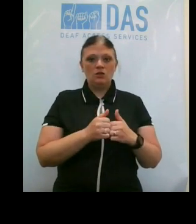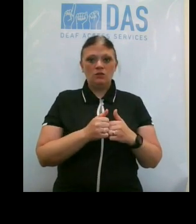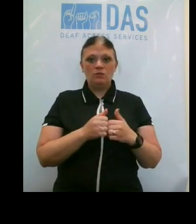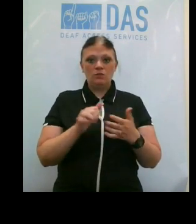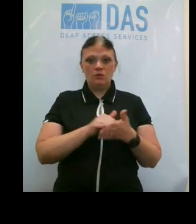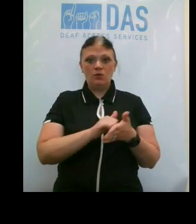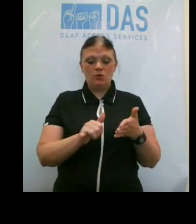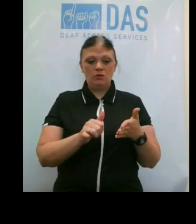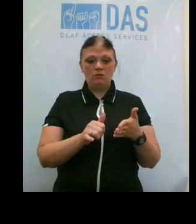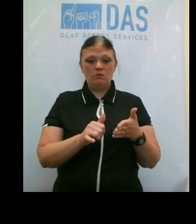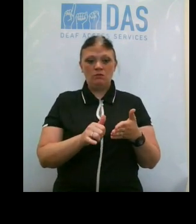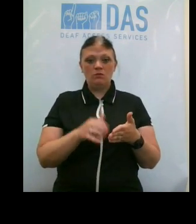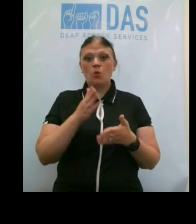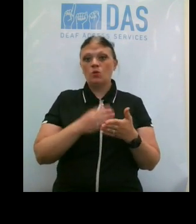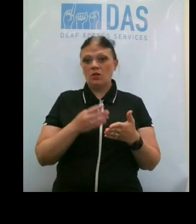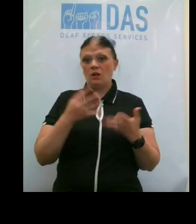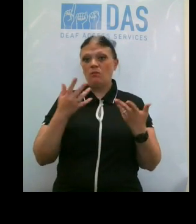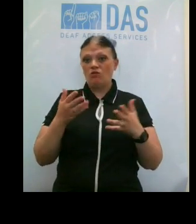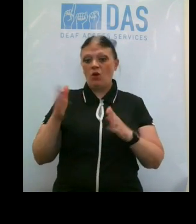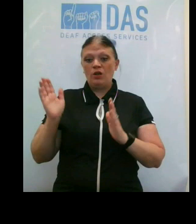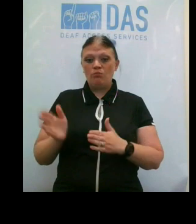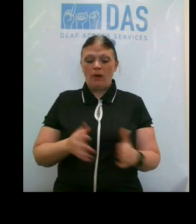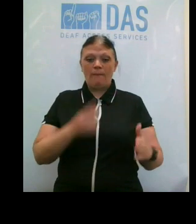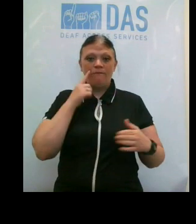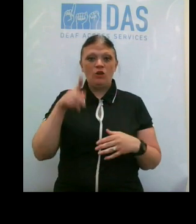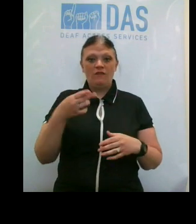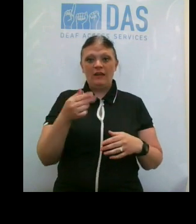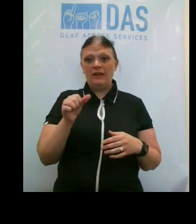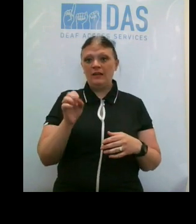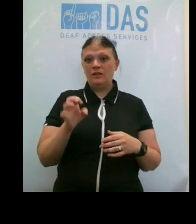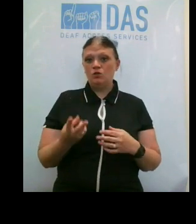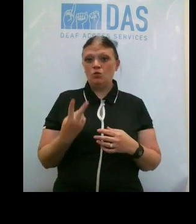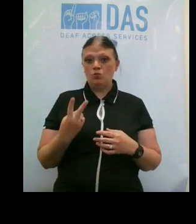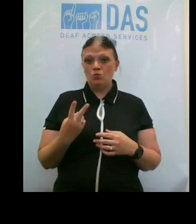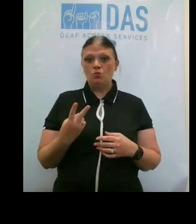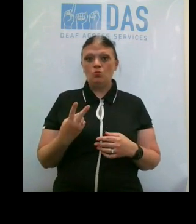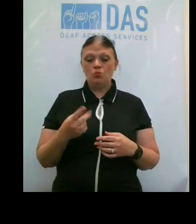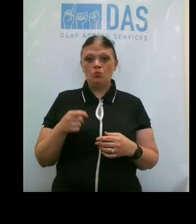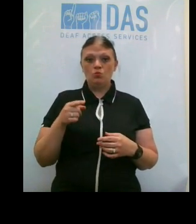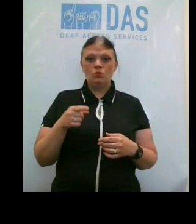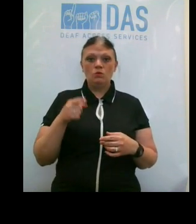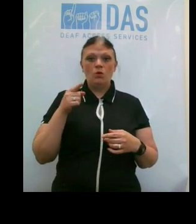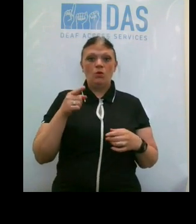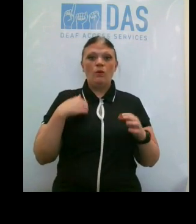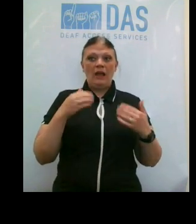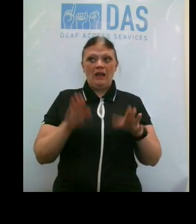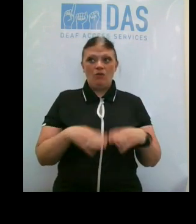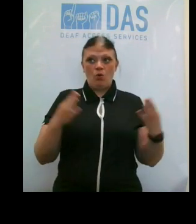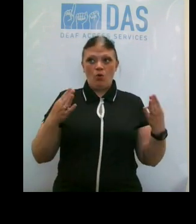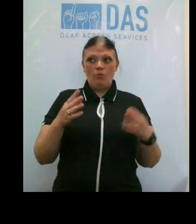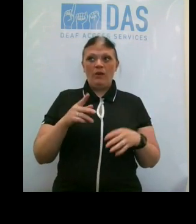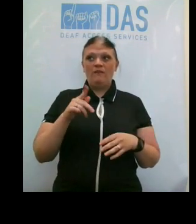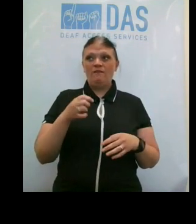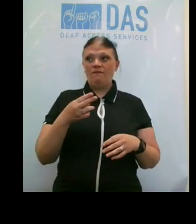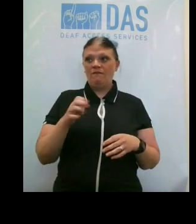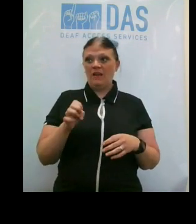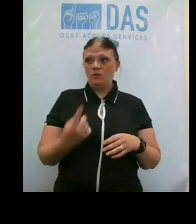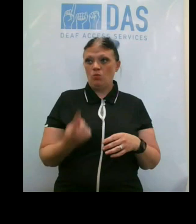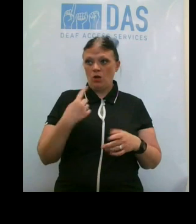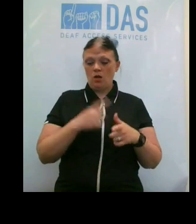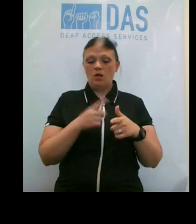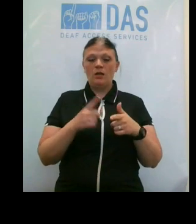them are in phase 2 in preparation for phase 2 coming. But these are the ones that are open in phase 1, and of course phase 2 is what we're expecting